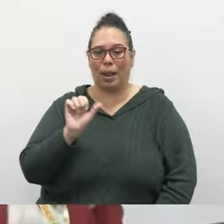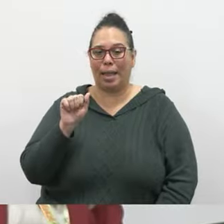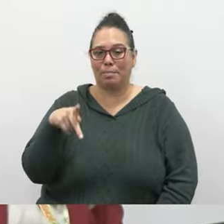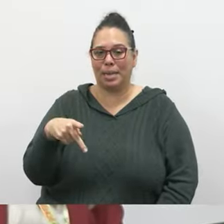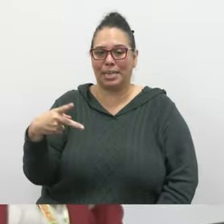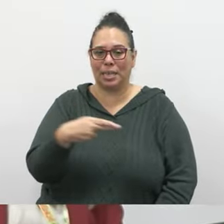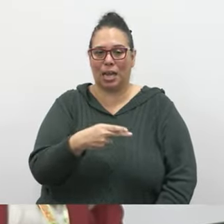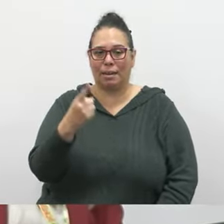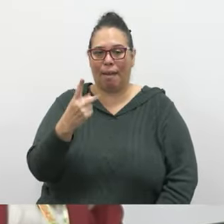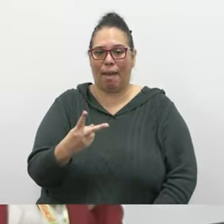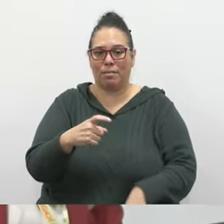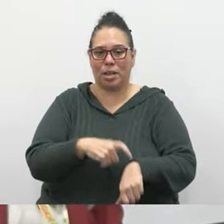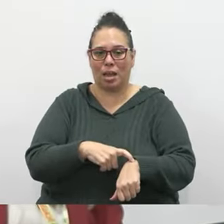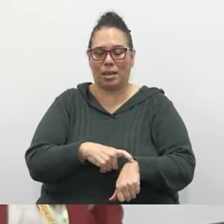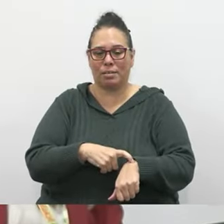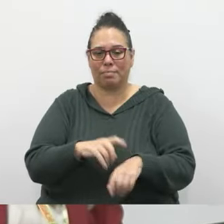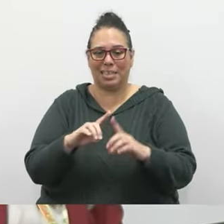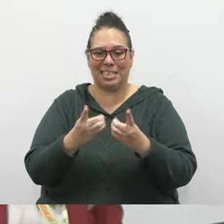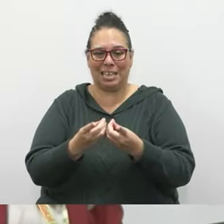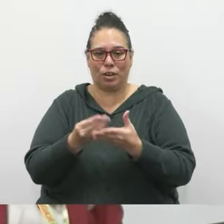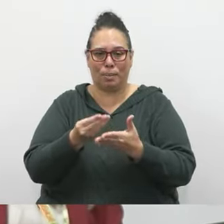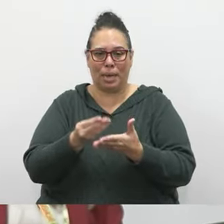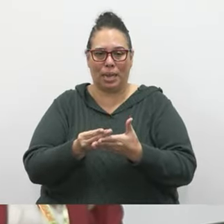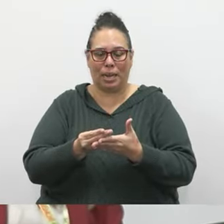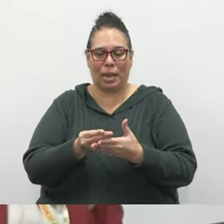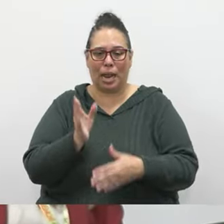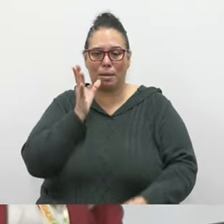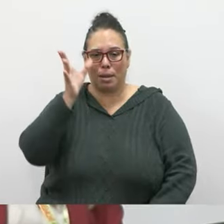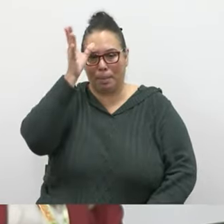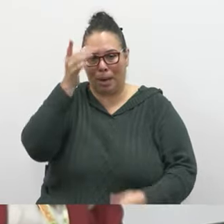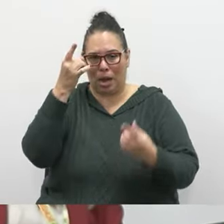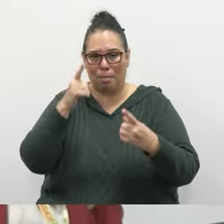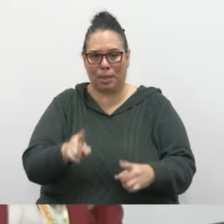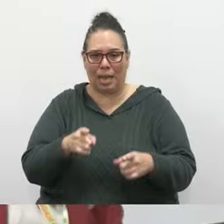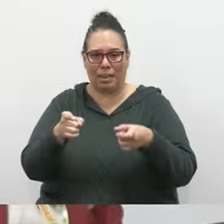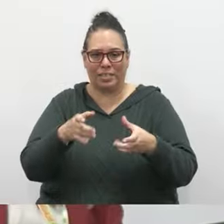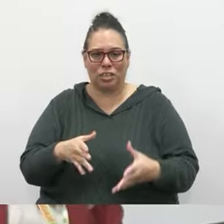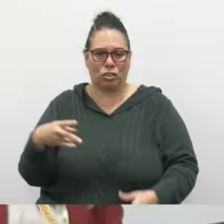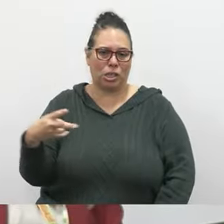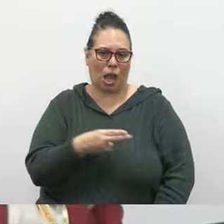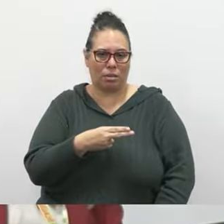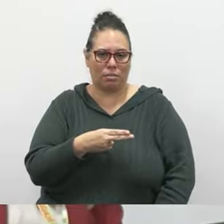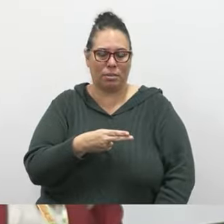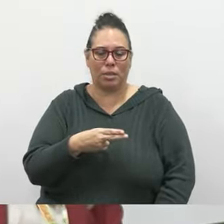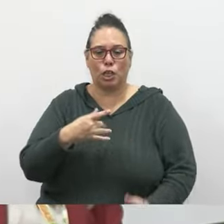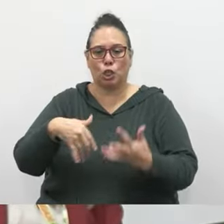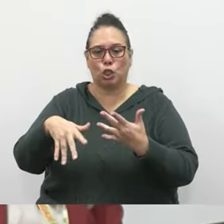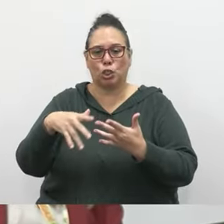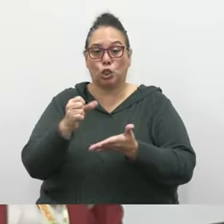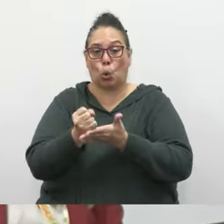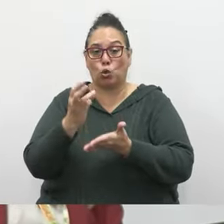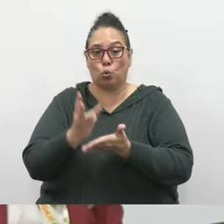to half-time based on district funding. Our parent and compliance facilitator is cut. Our social worker is getting cut to half-time and